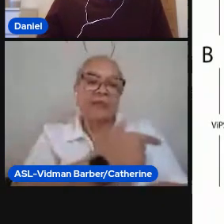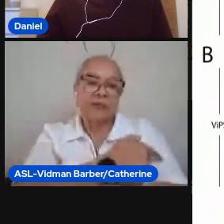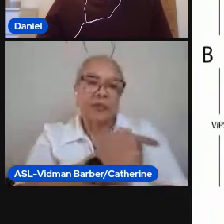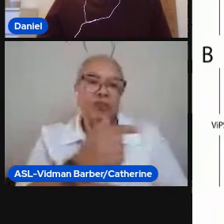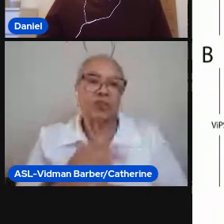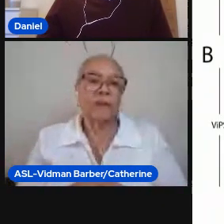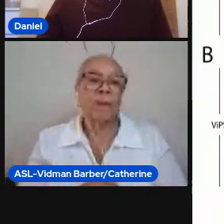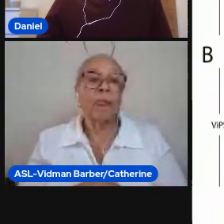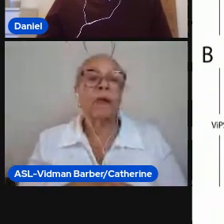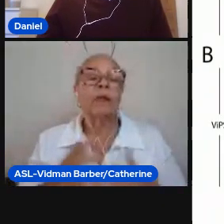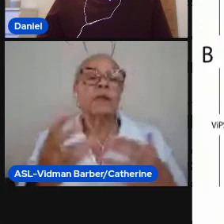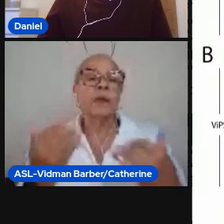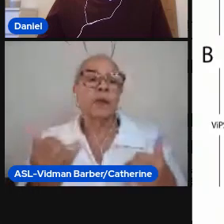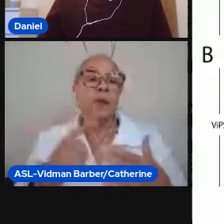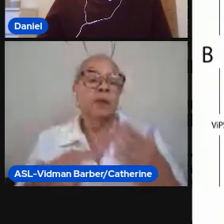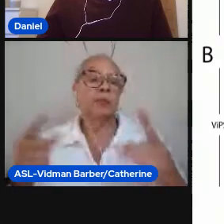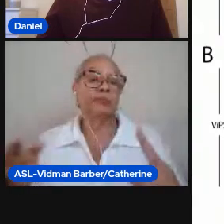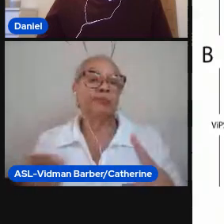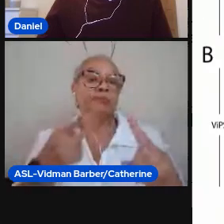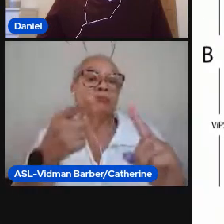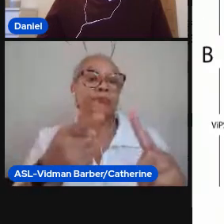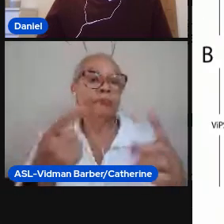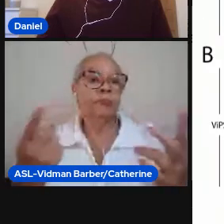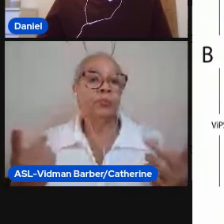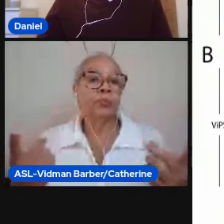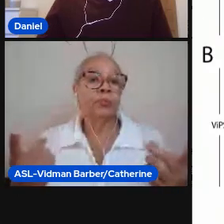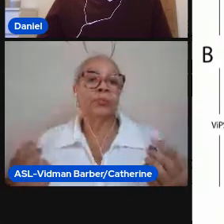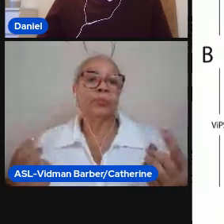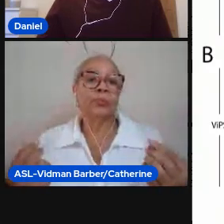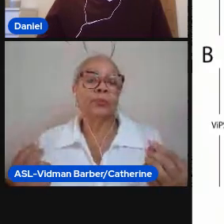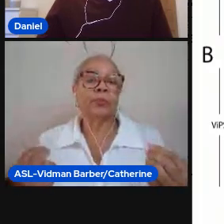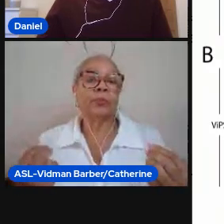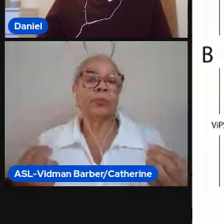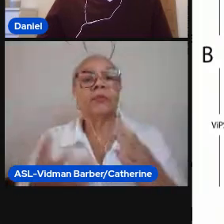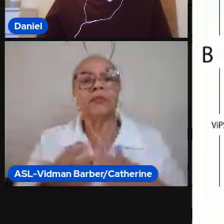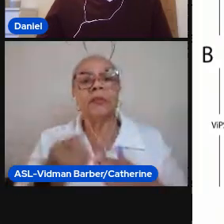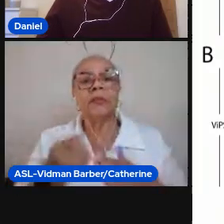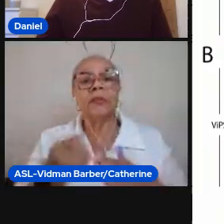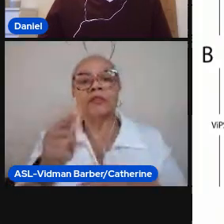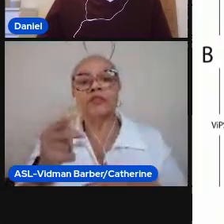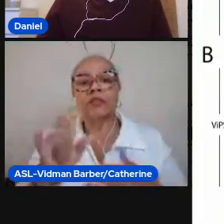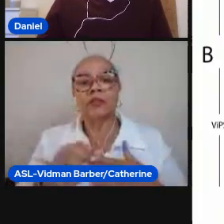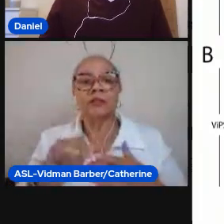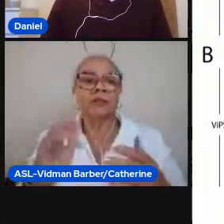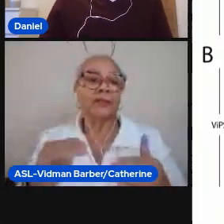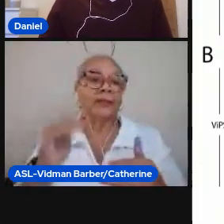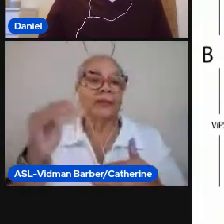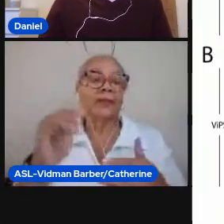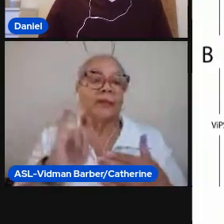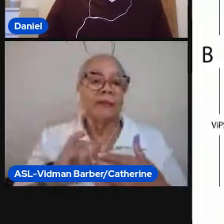So what we aim to do is then to take these genes that are upregulated in the